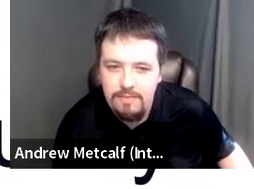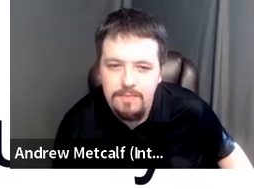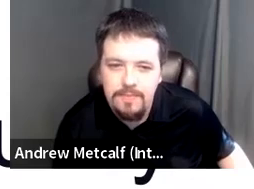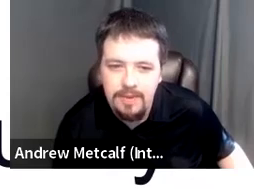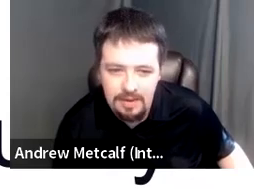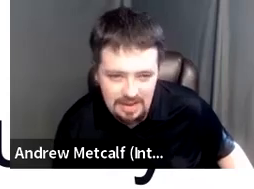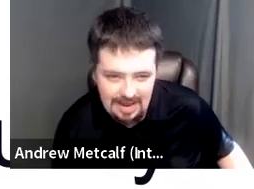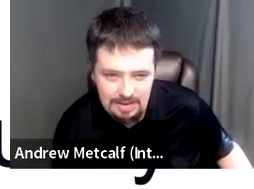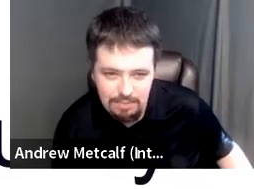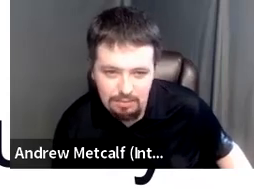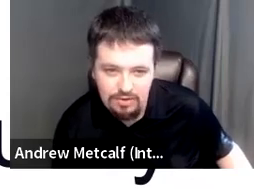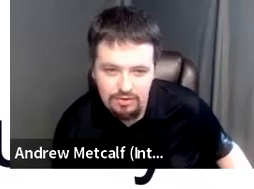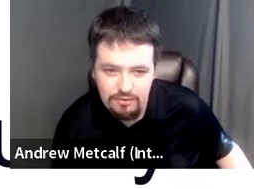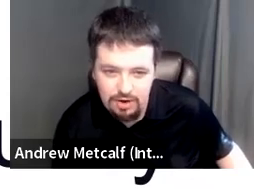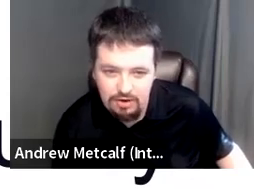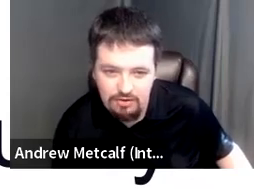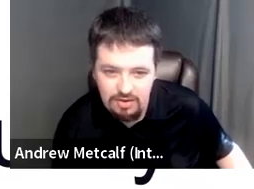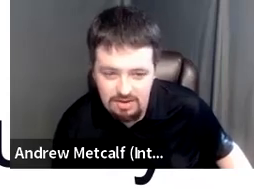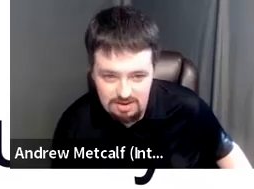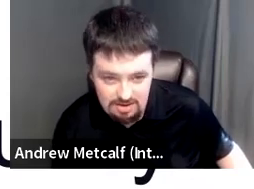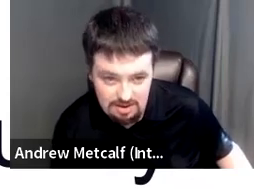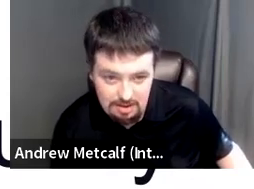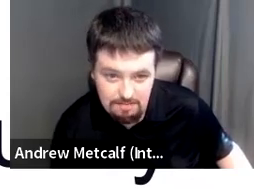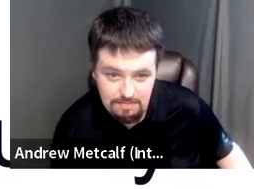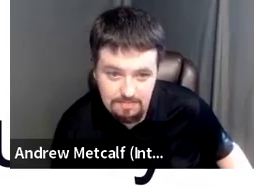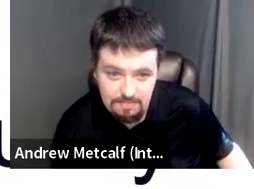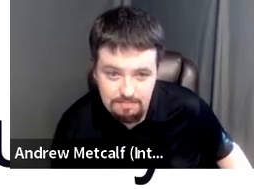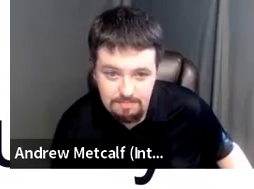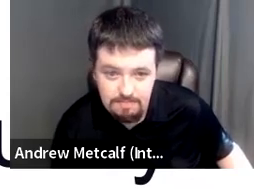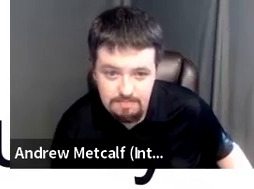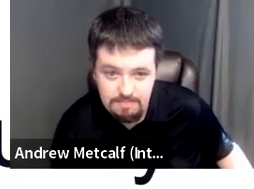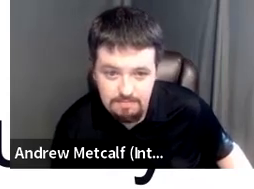reading. And he published the first